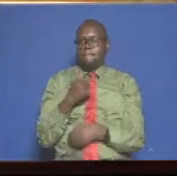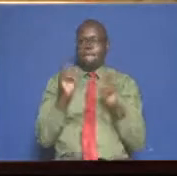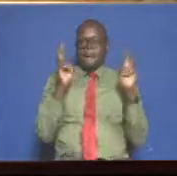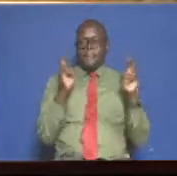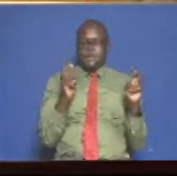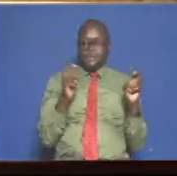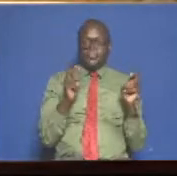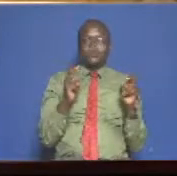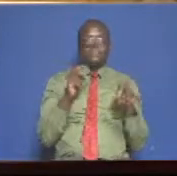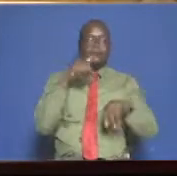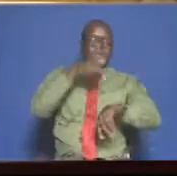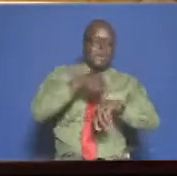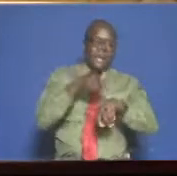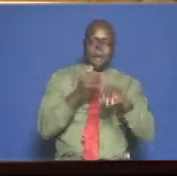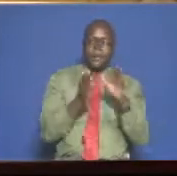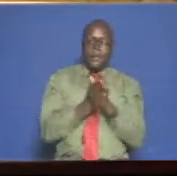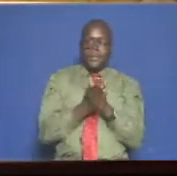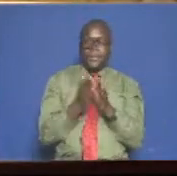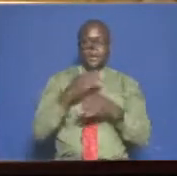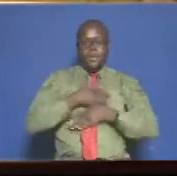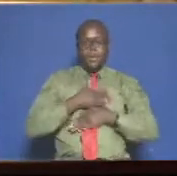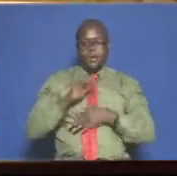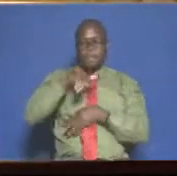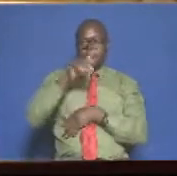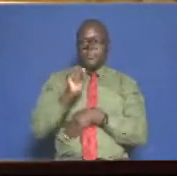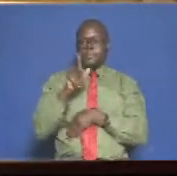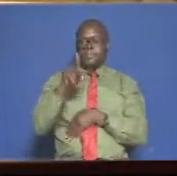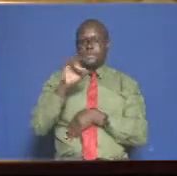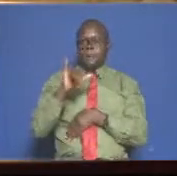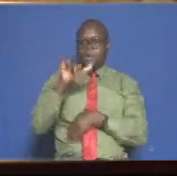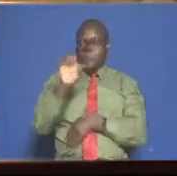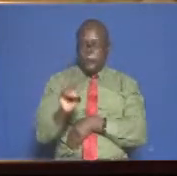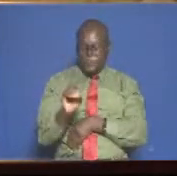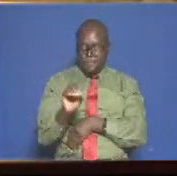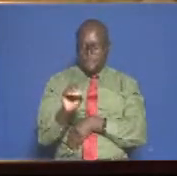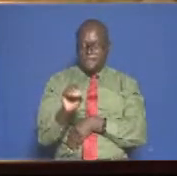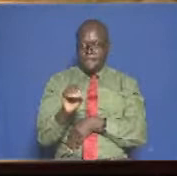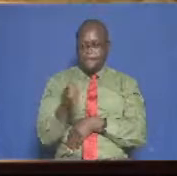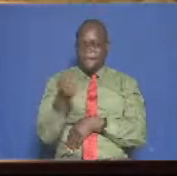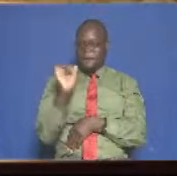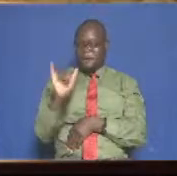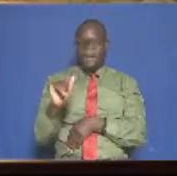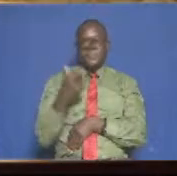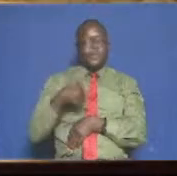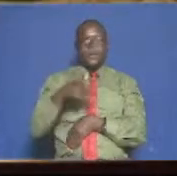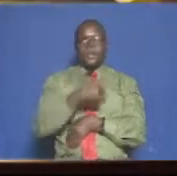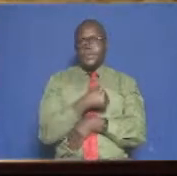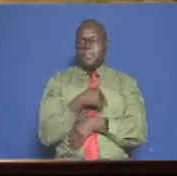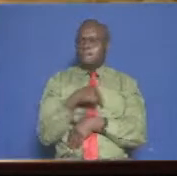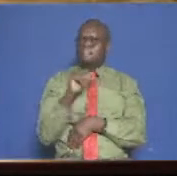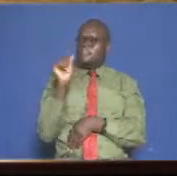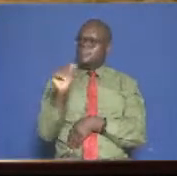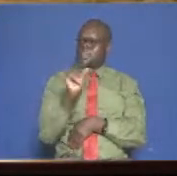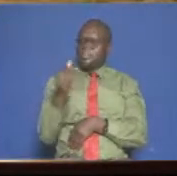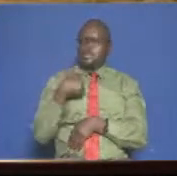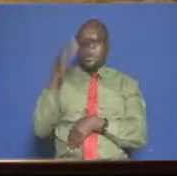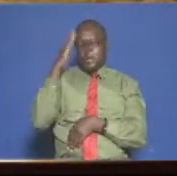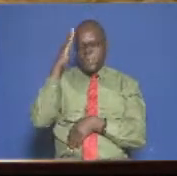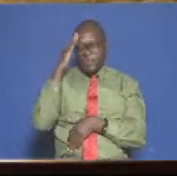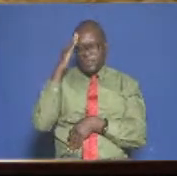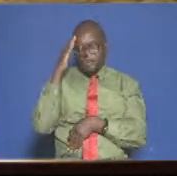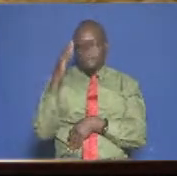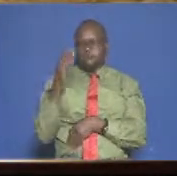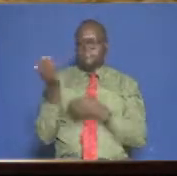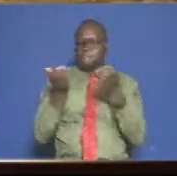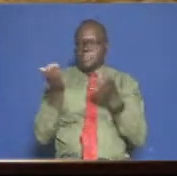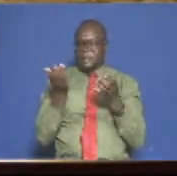a moment or so with the Honorable Jakoyo, and so that we can, because you know, you also know the business